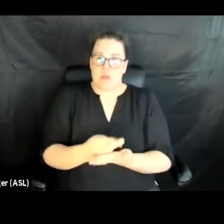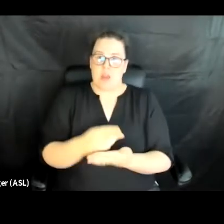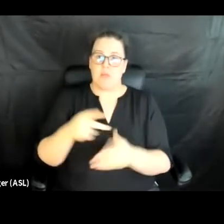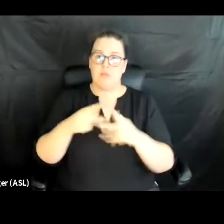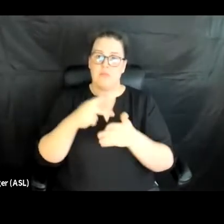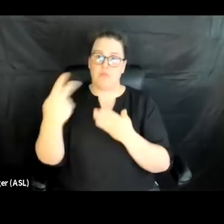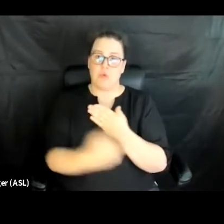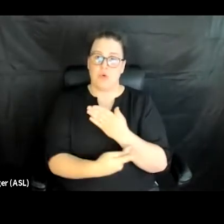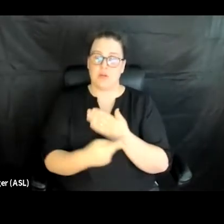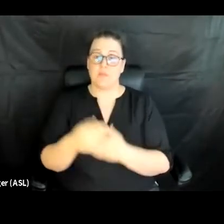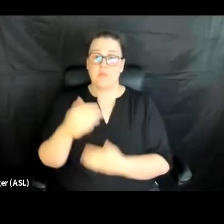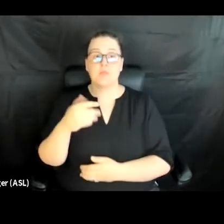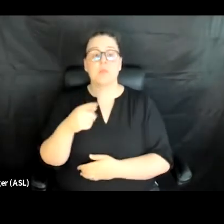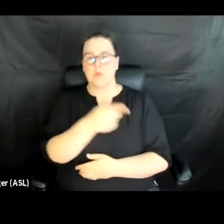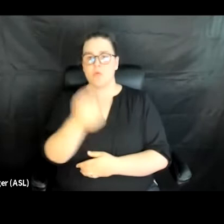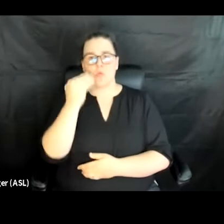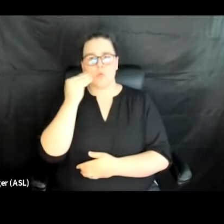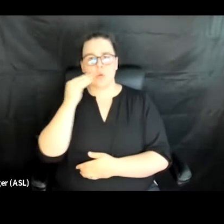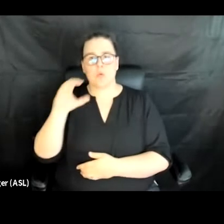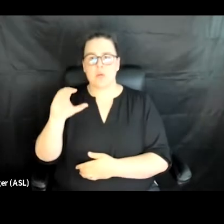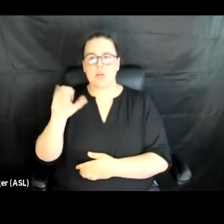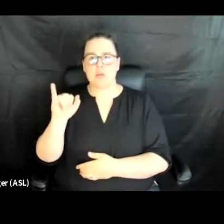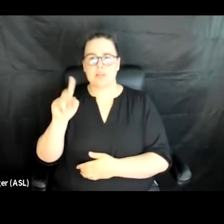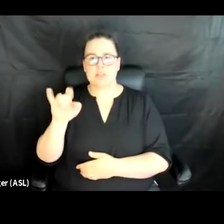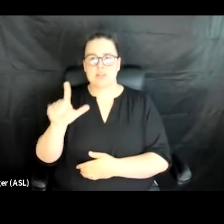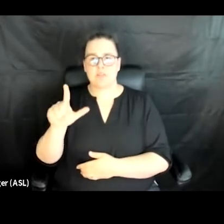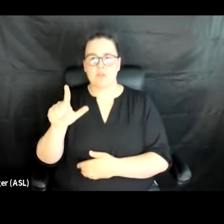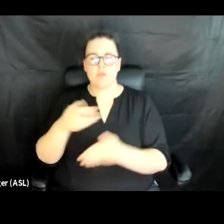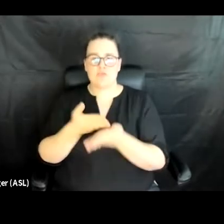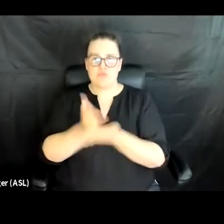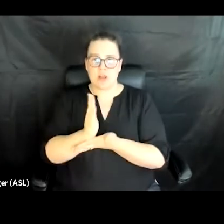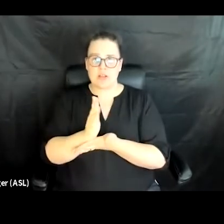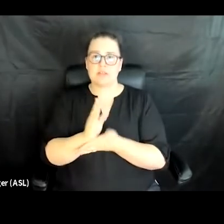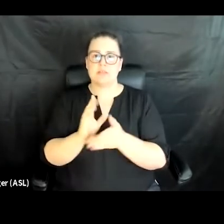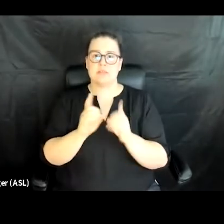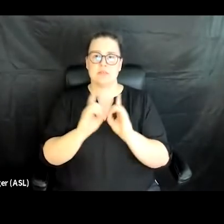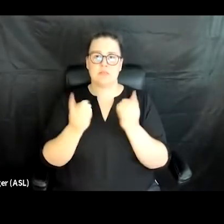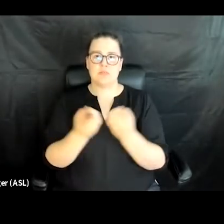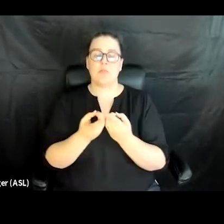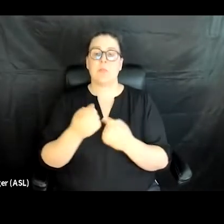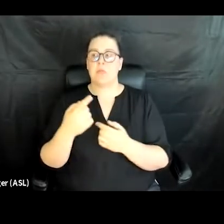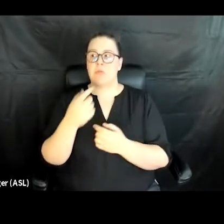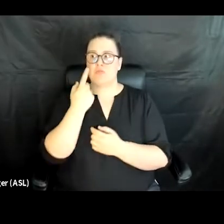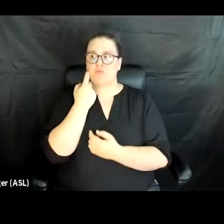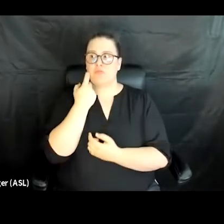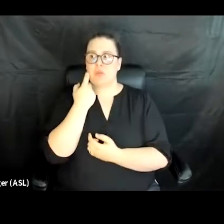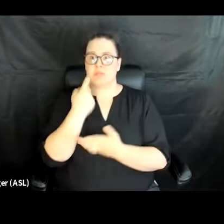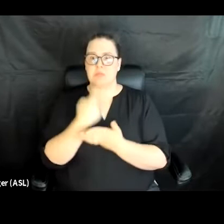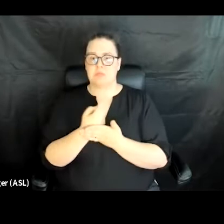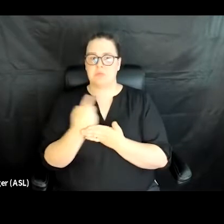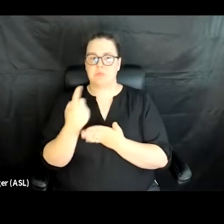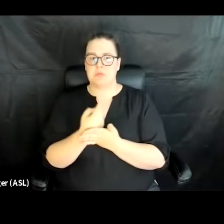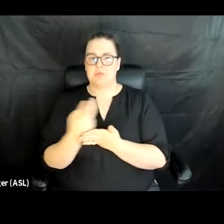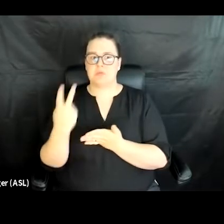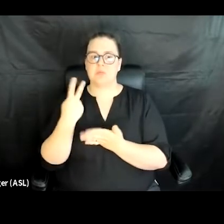the Civil Rights Division and the Equal Employment Opportunity Commission just recently, within the last couple of weeks, have a